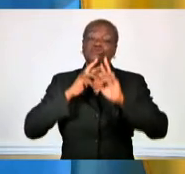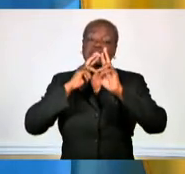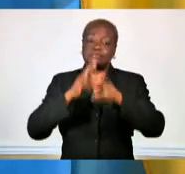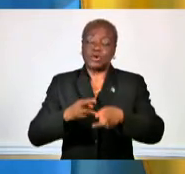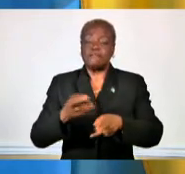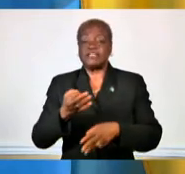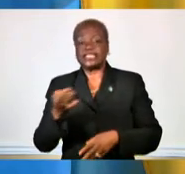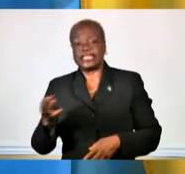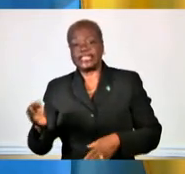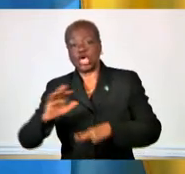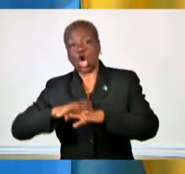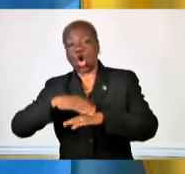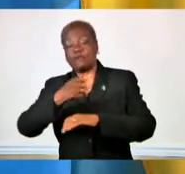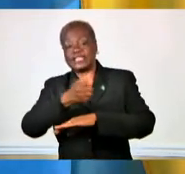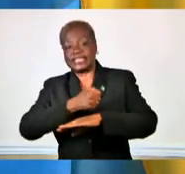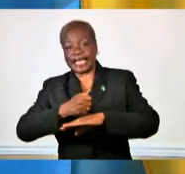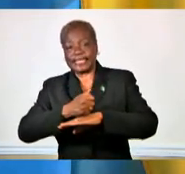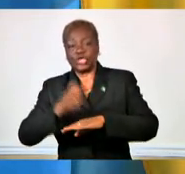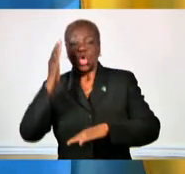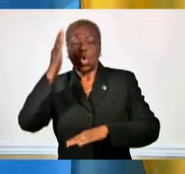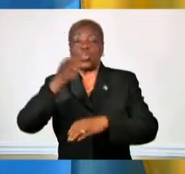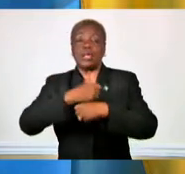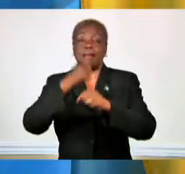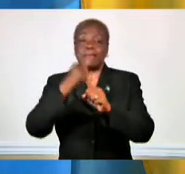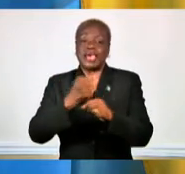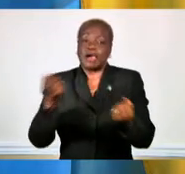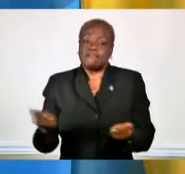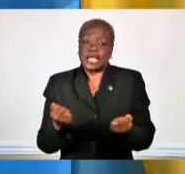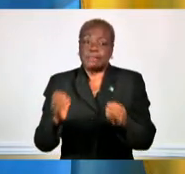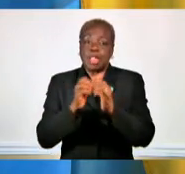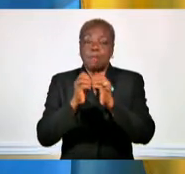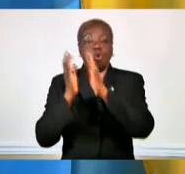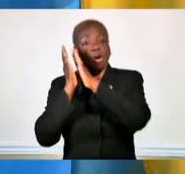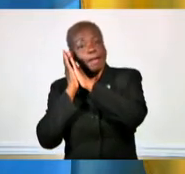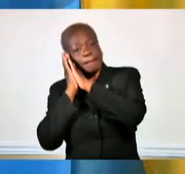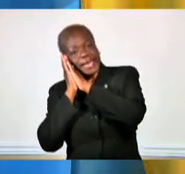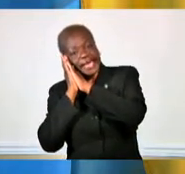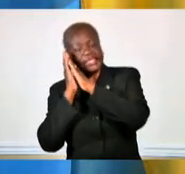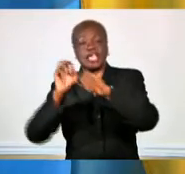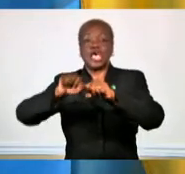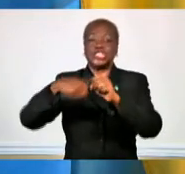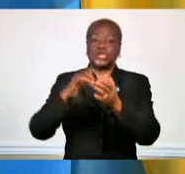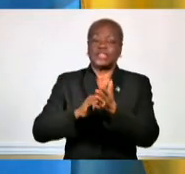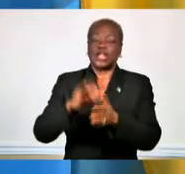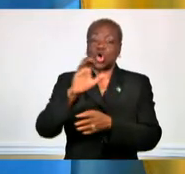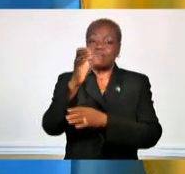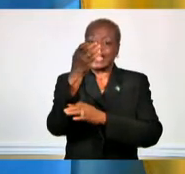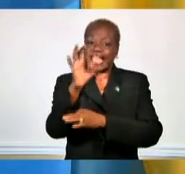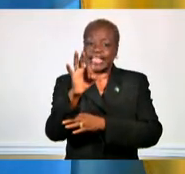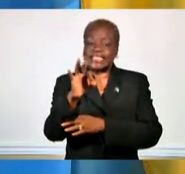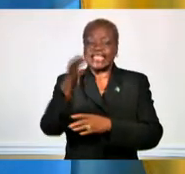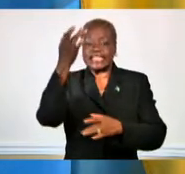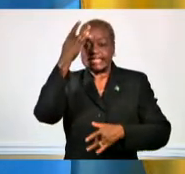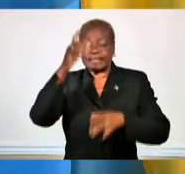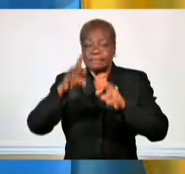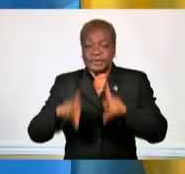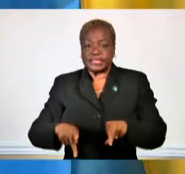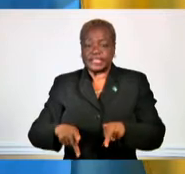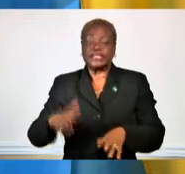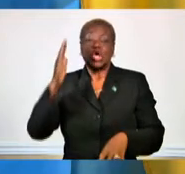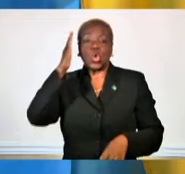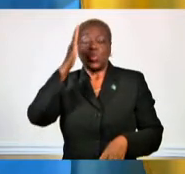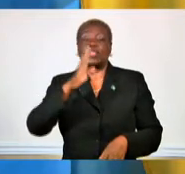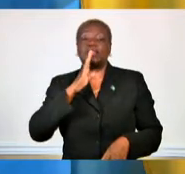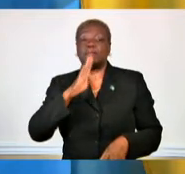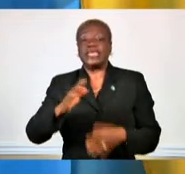Facility offsite will make available more beds so that COVID-19 patients can be more